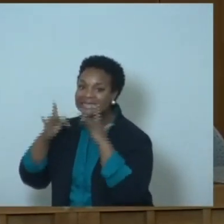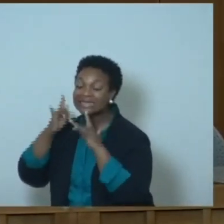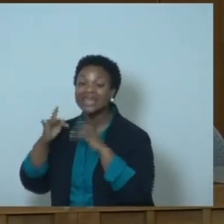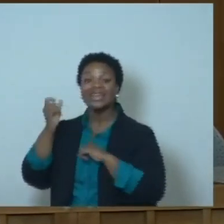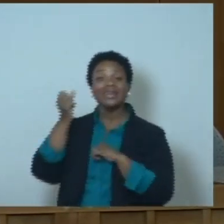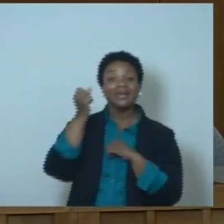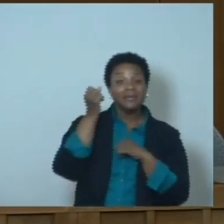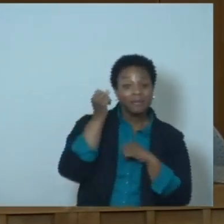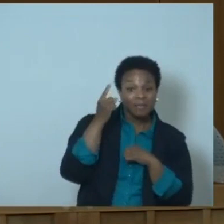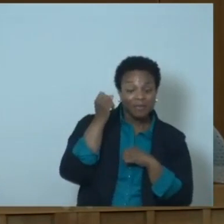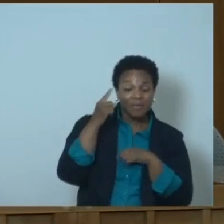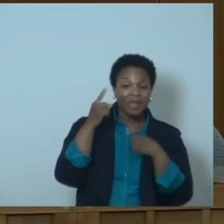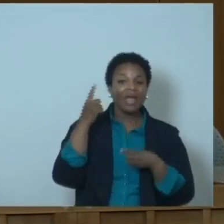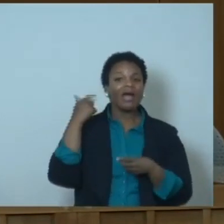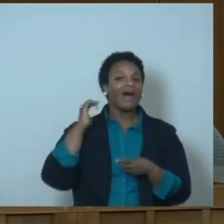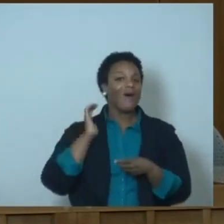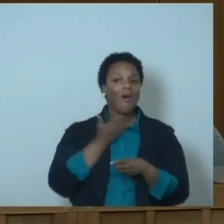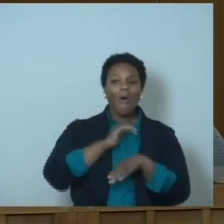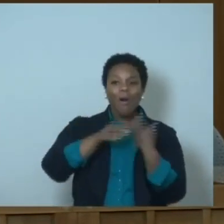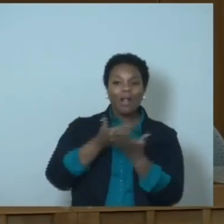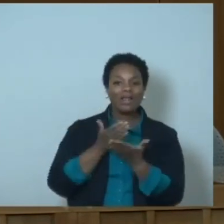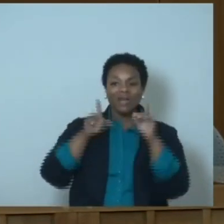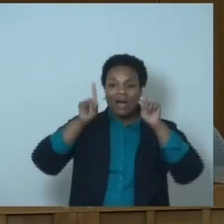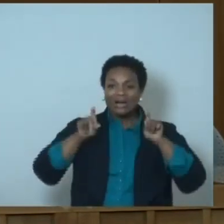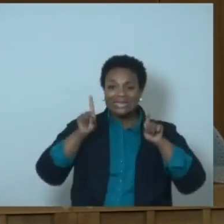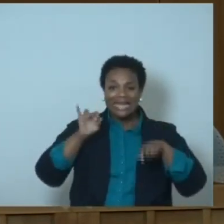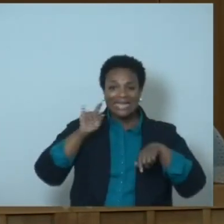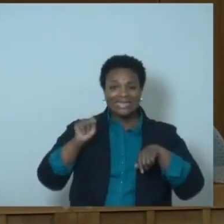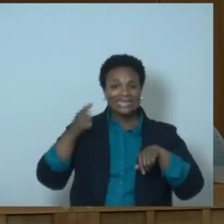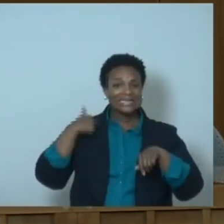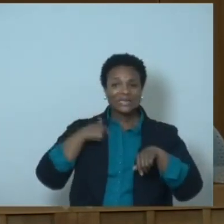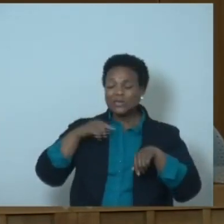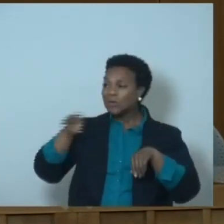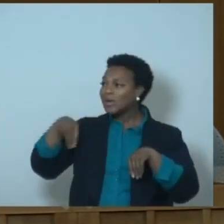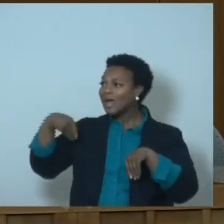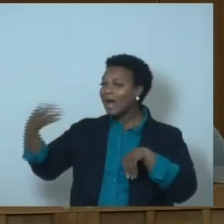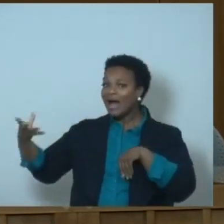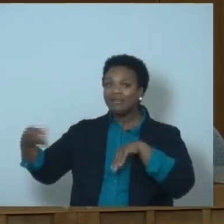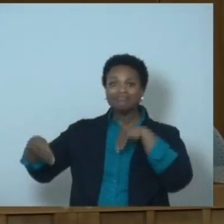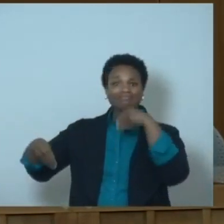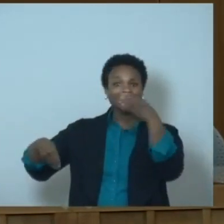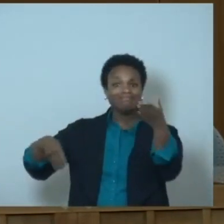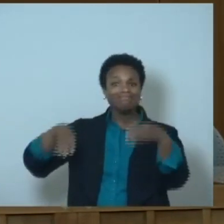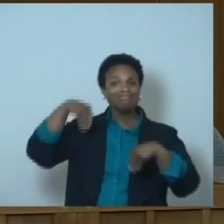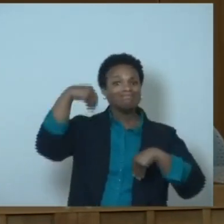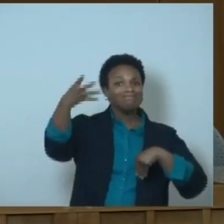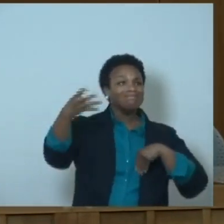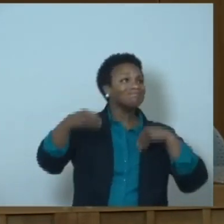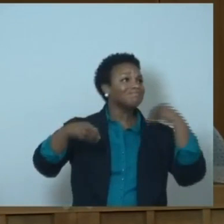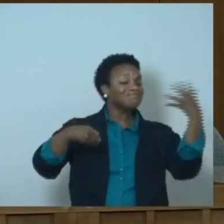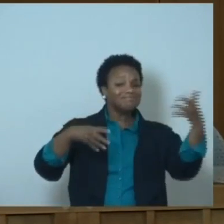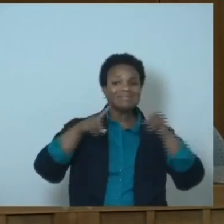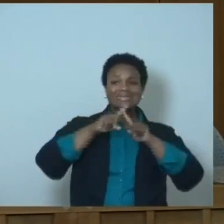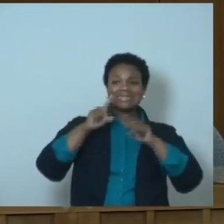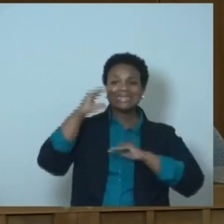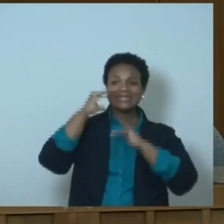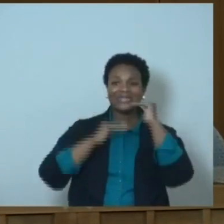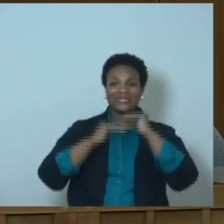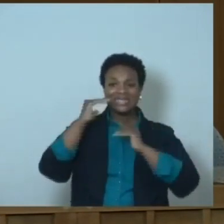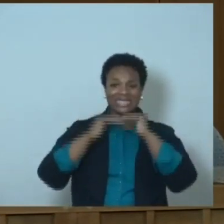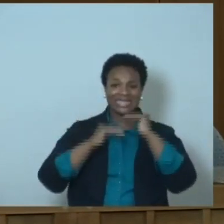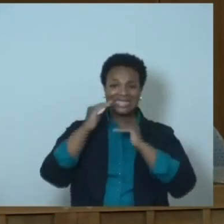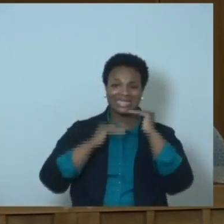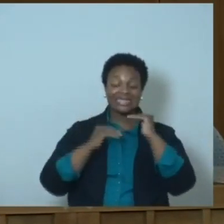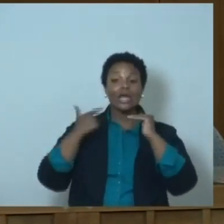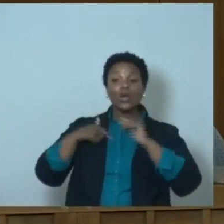for females, one for males. They only go to those facilities upon intake. They're tested. They're there for 14 days, and we test people when